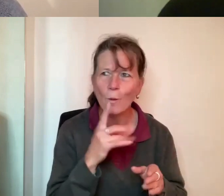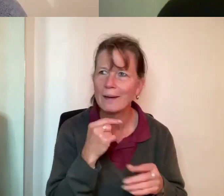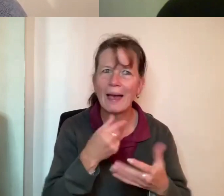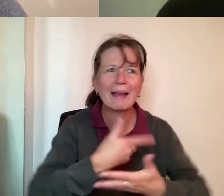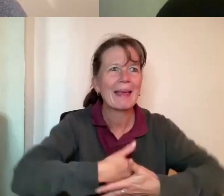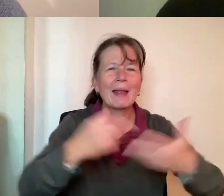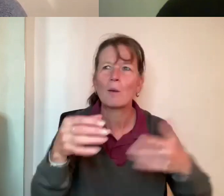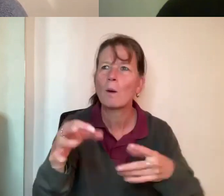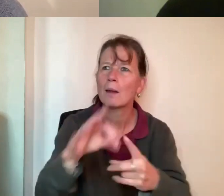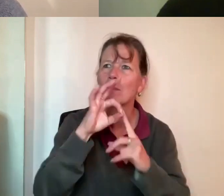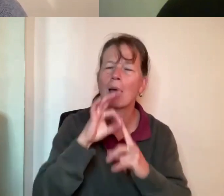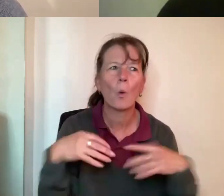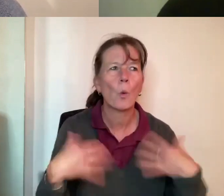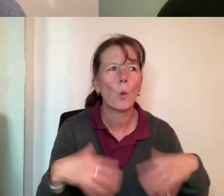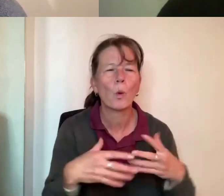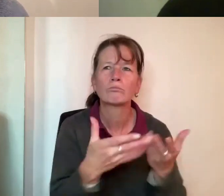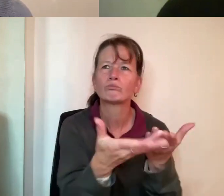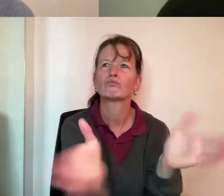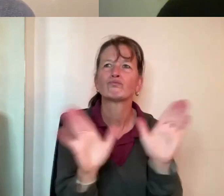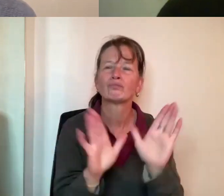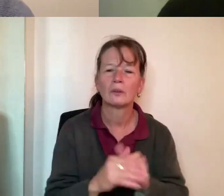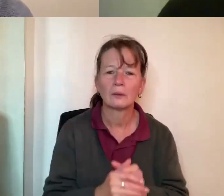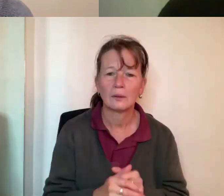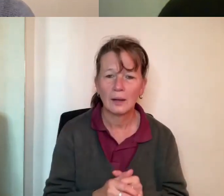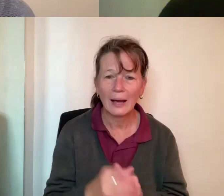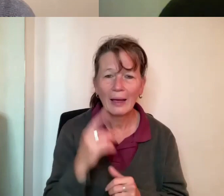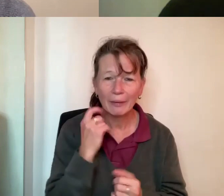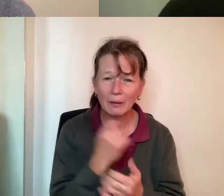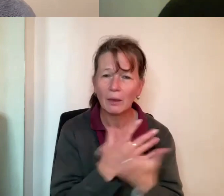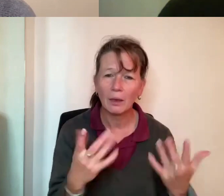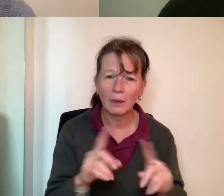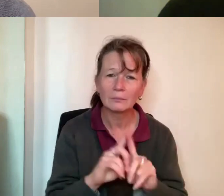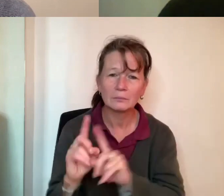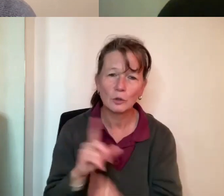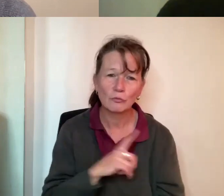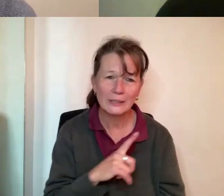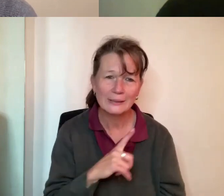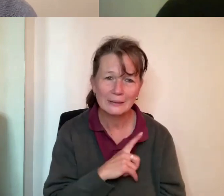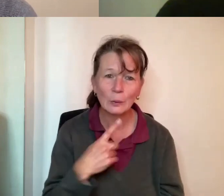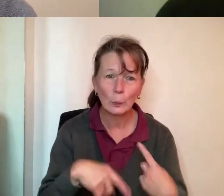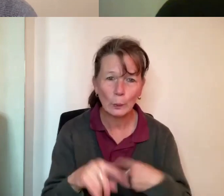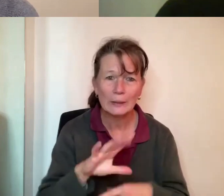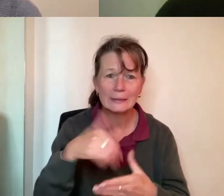And there are a number of reasons why I think we do open calls.